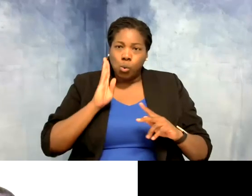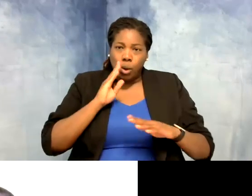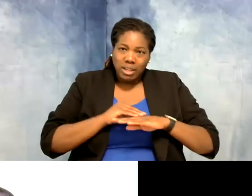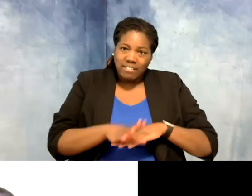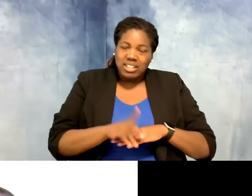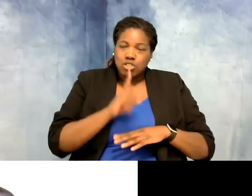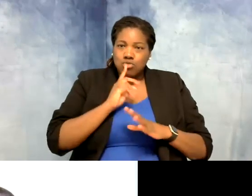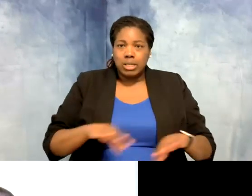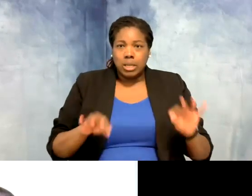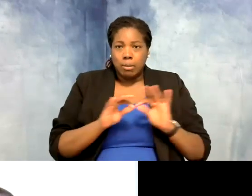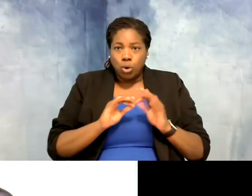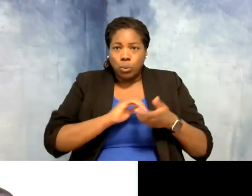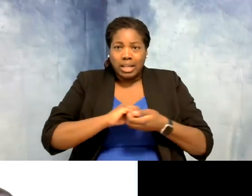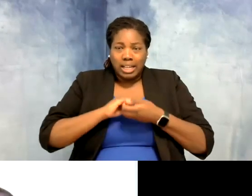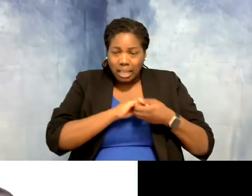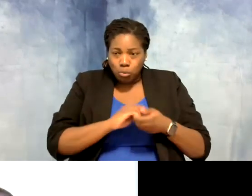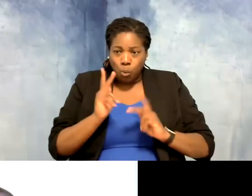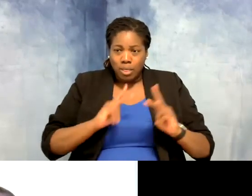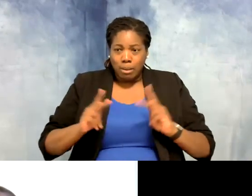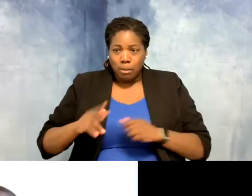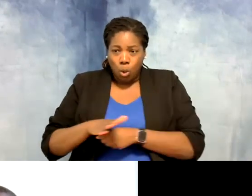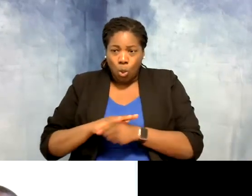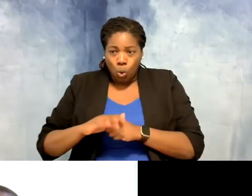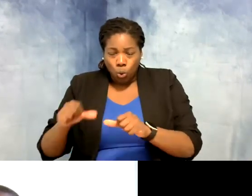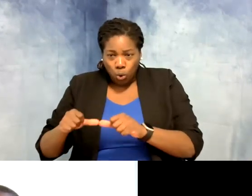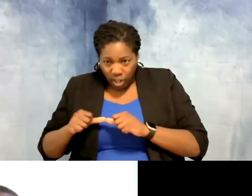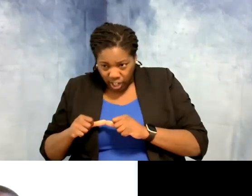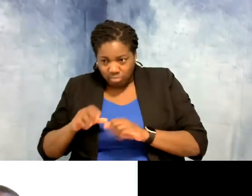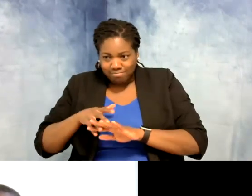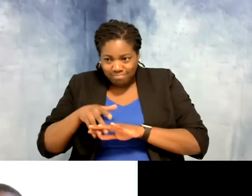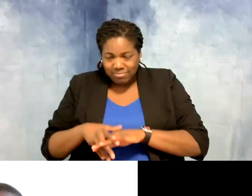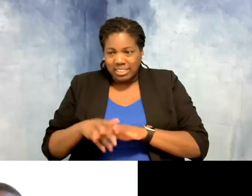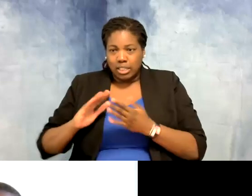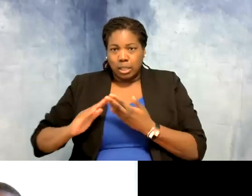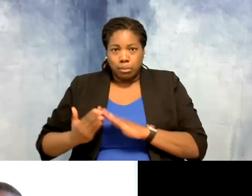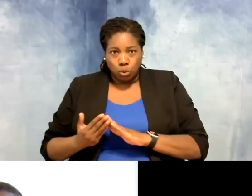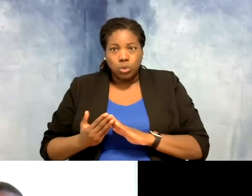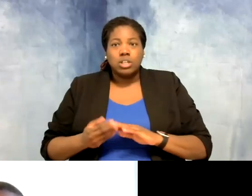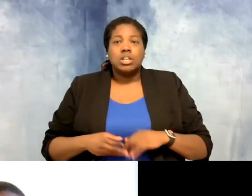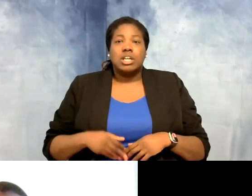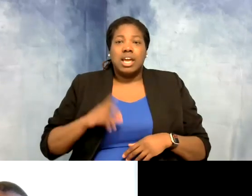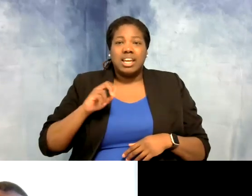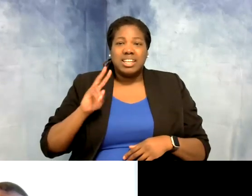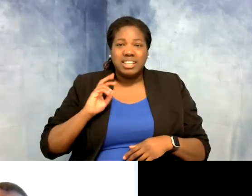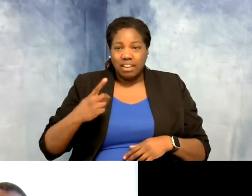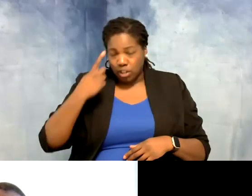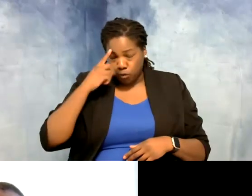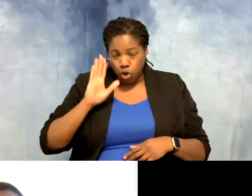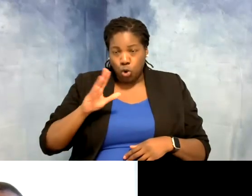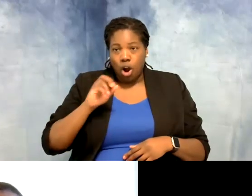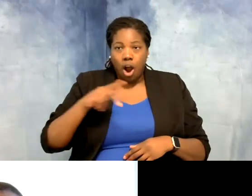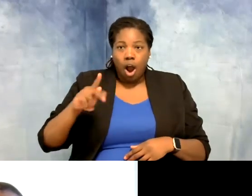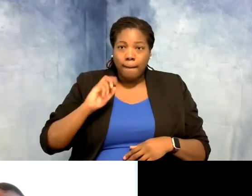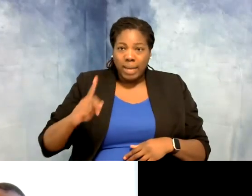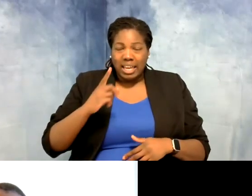vital that we collaborate with our partners on the ground who are embedded in these very communities. And another plug, David, for your op-ed. I hope